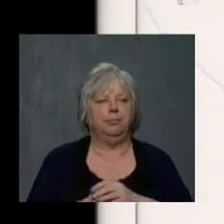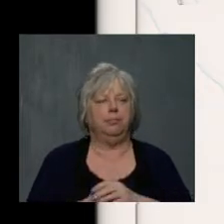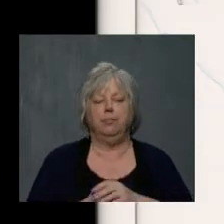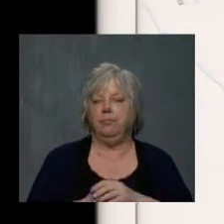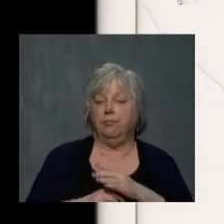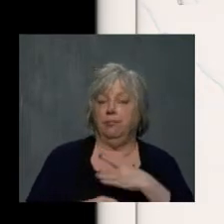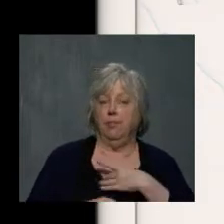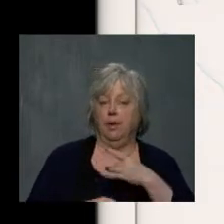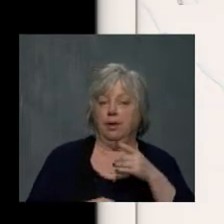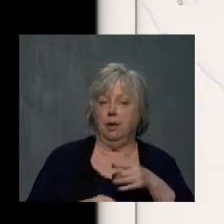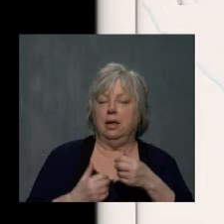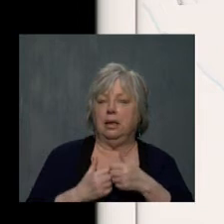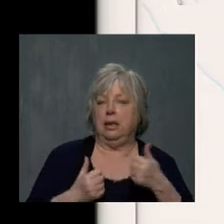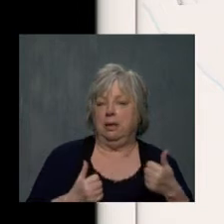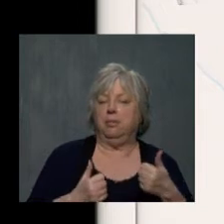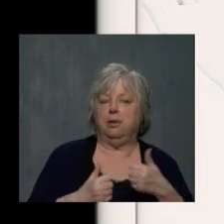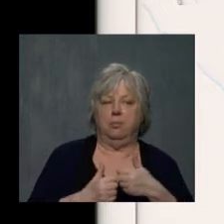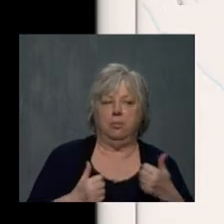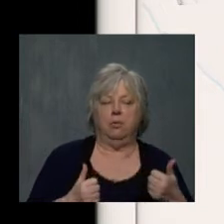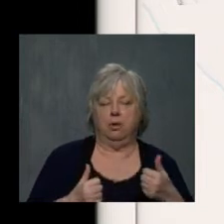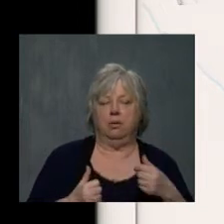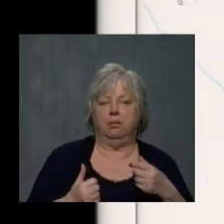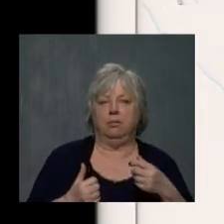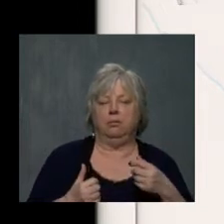Okay. I'd like this one to be kept separate, Vice Mayor.